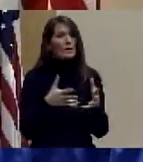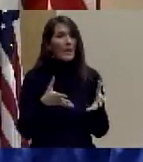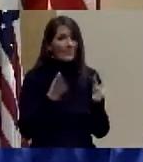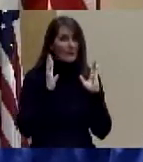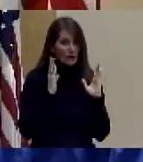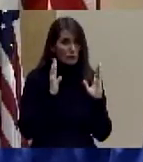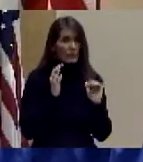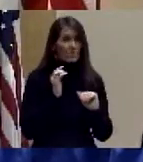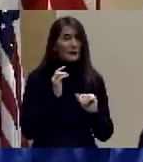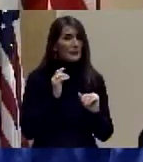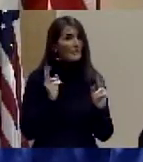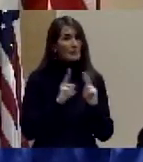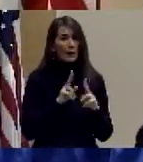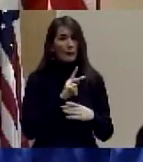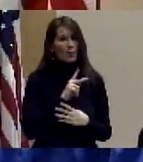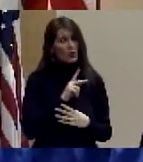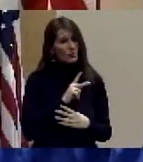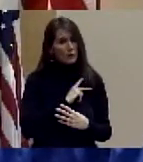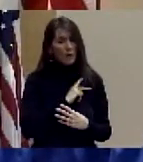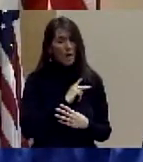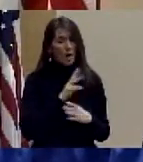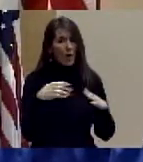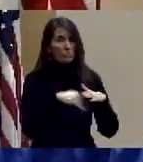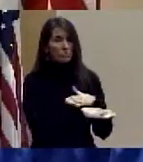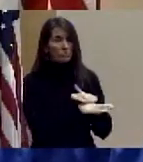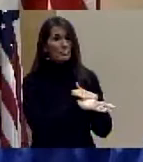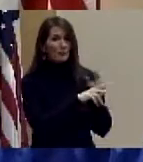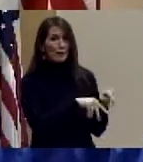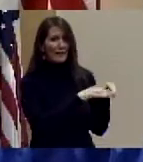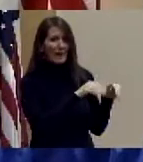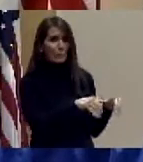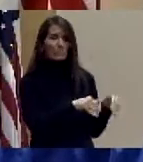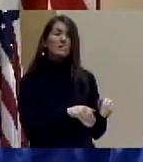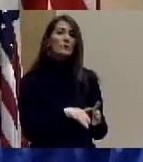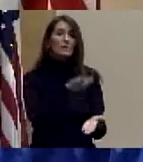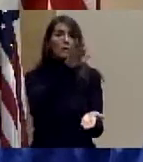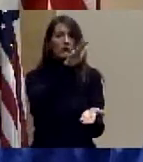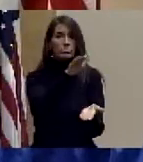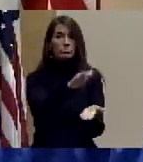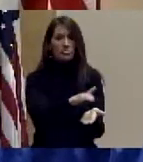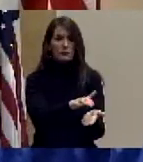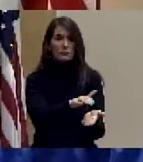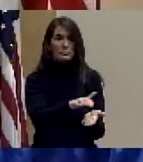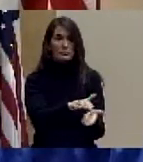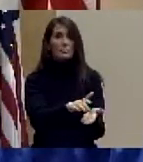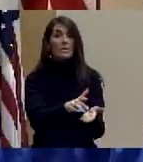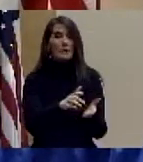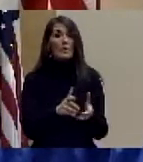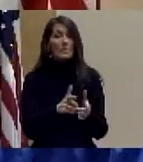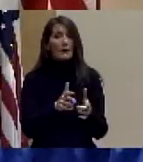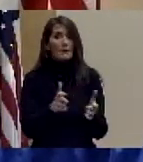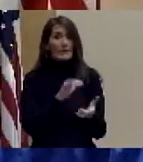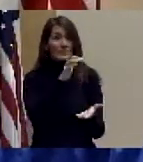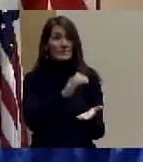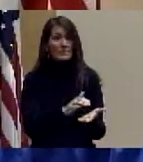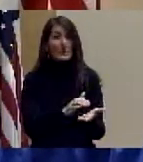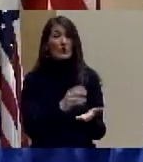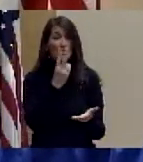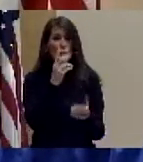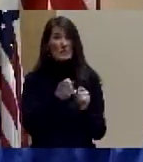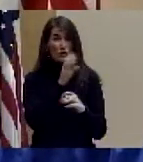of the very personal nature of the act of a burglary, were down significantly in 2014 for the second straight